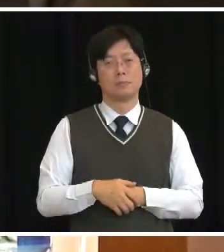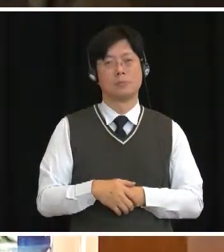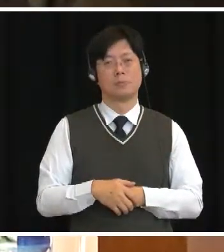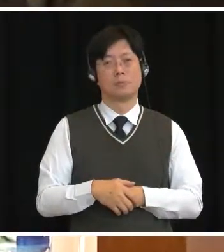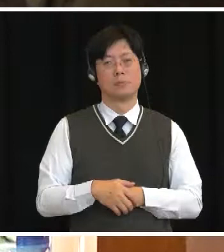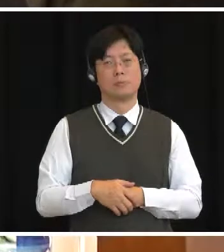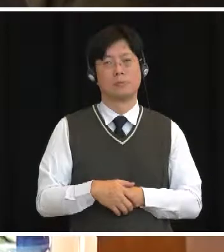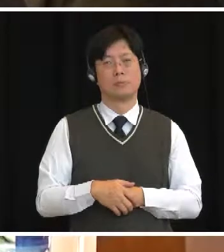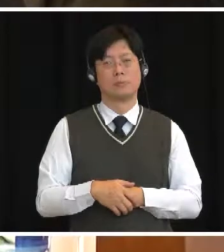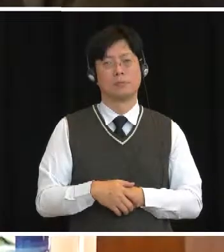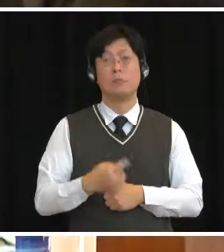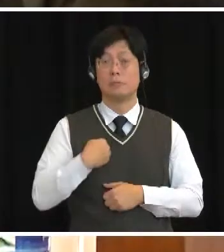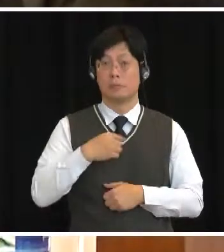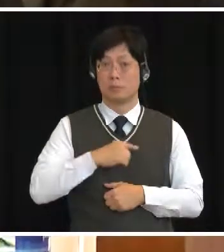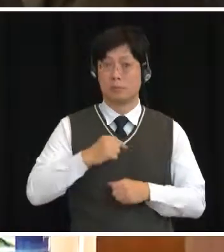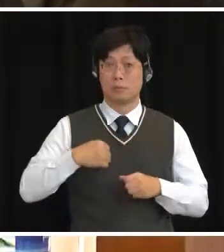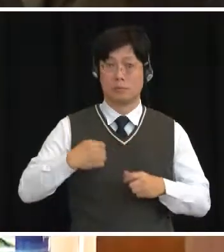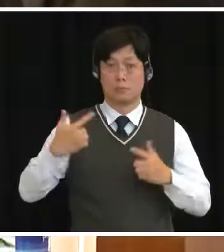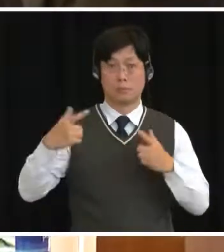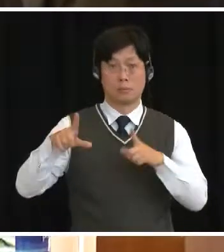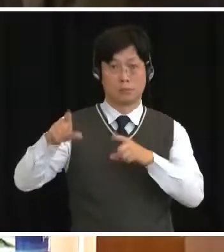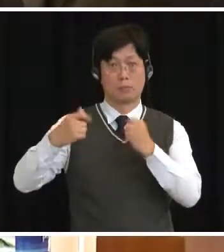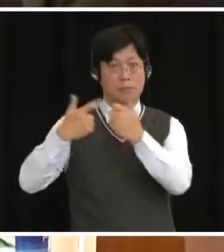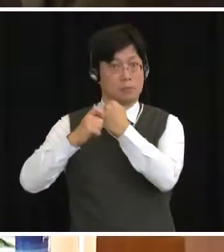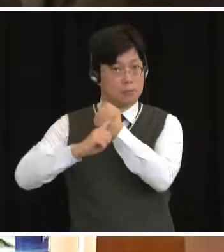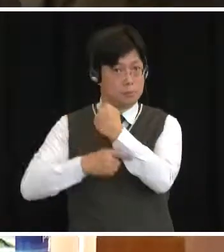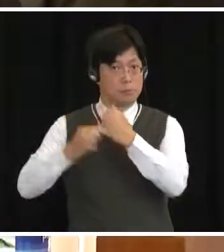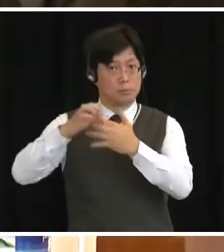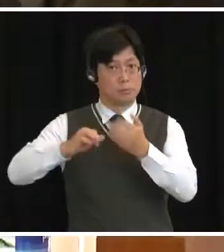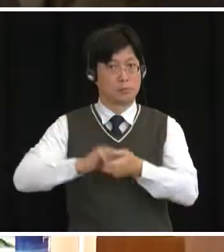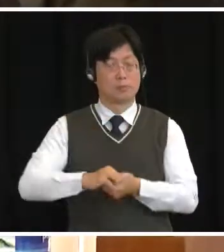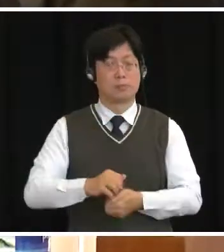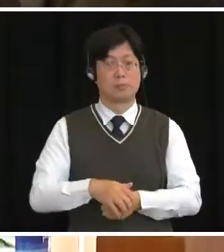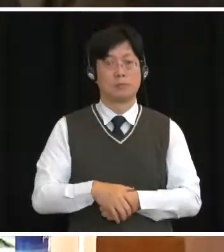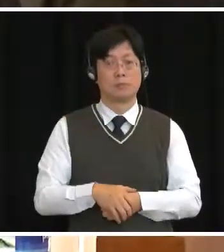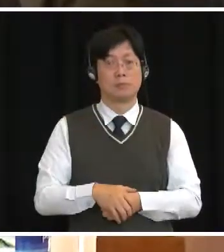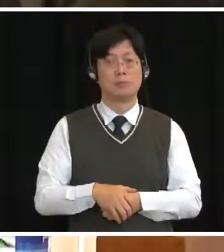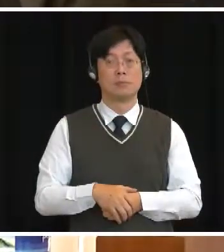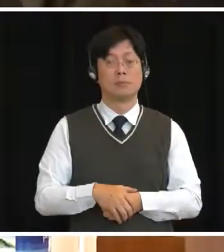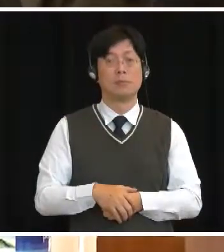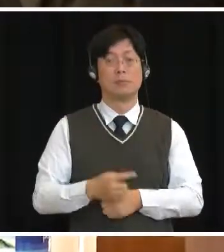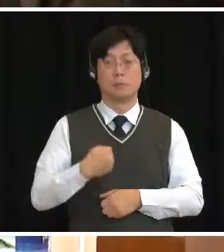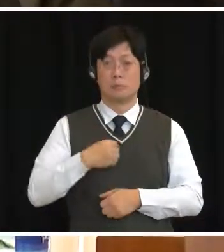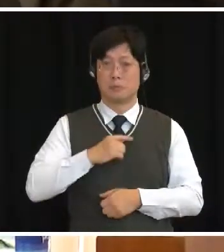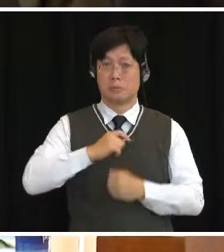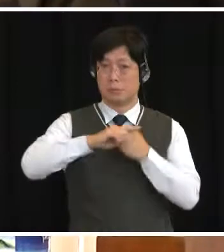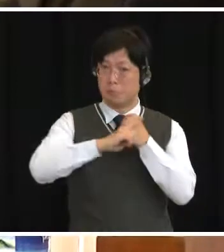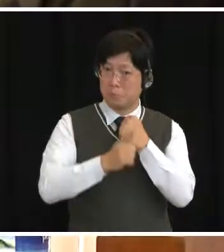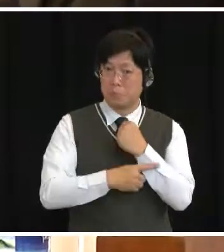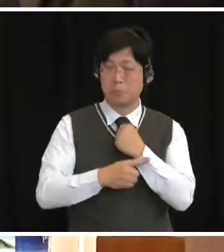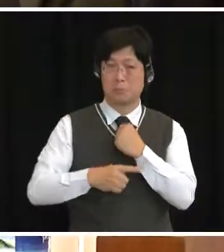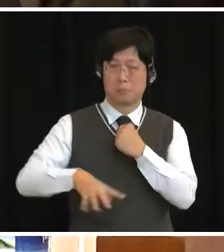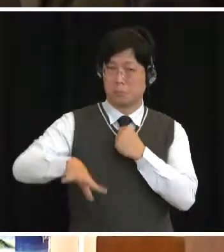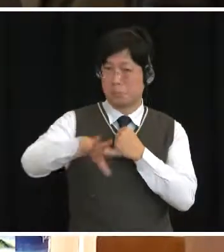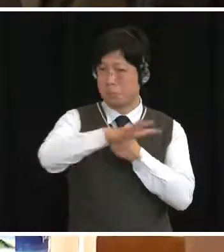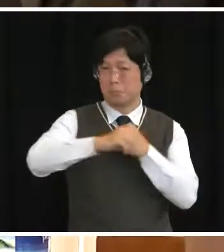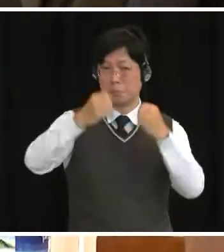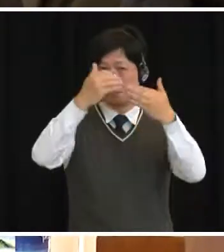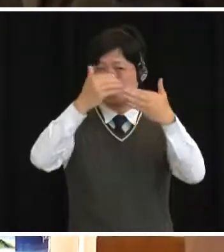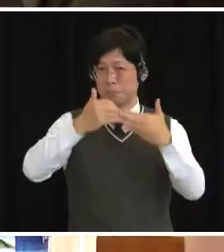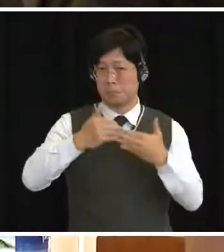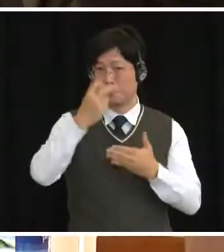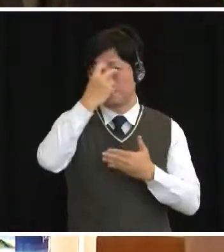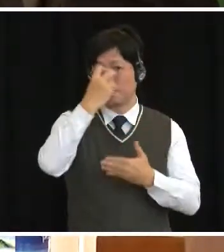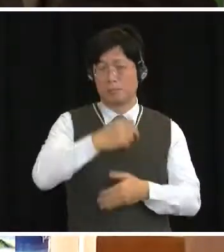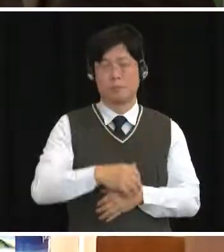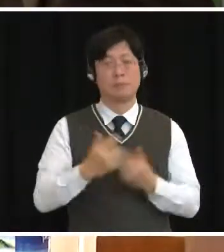precedence over domestic law. According to our Implementation Act of the CRC, we